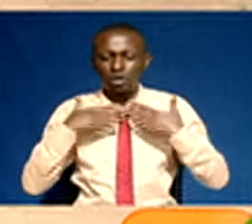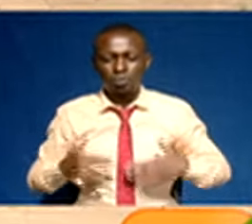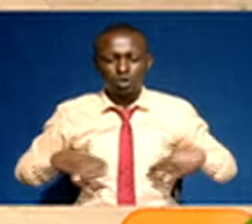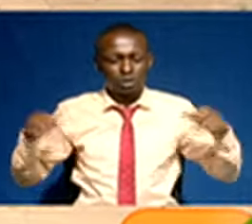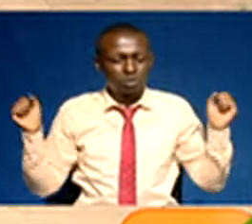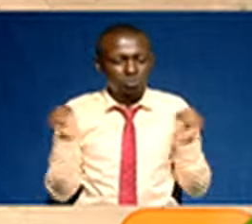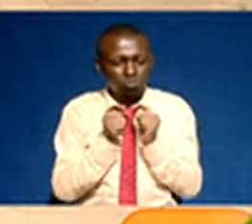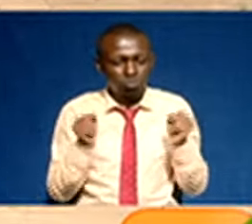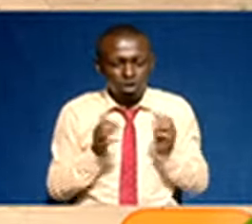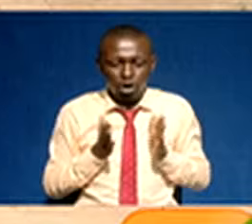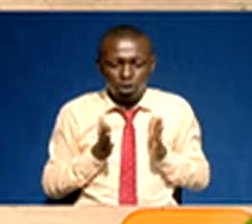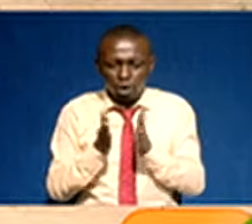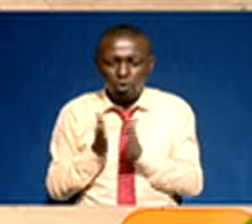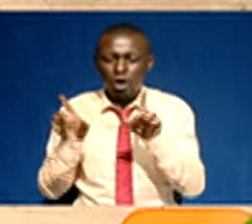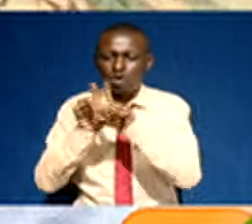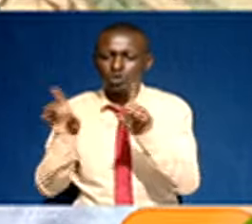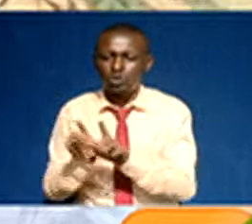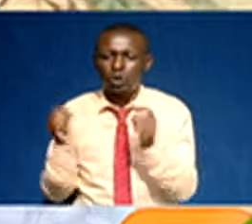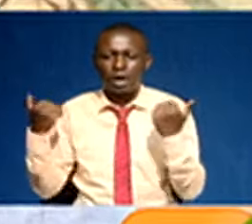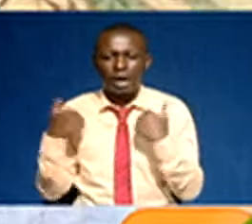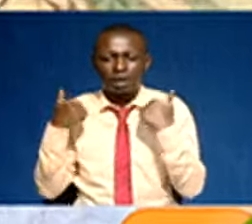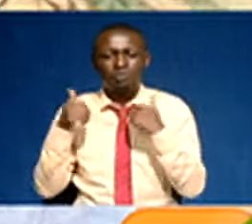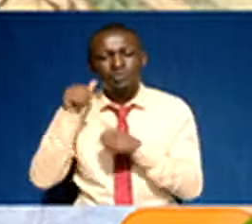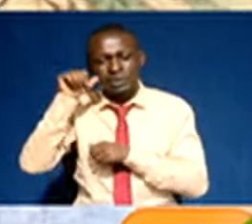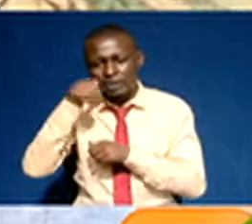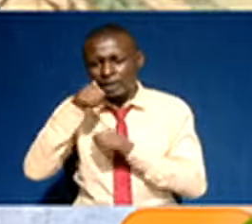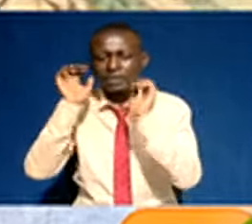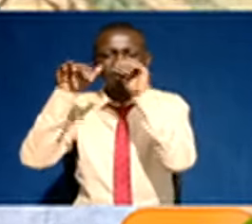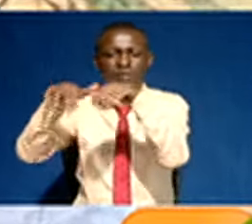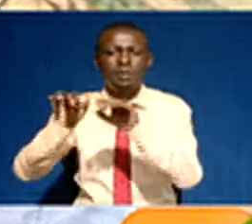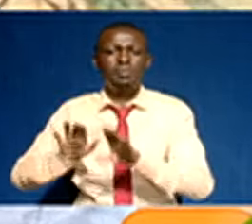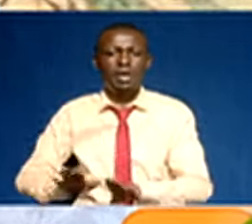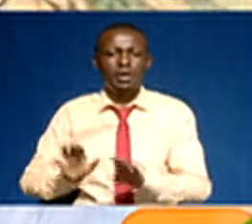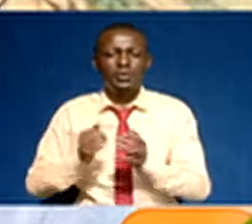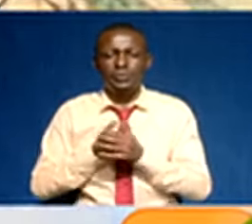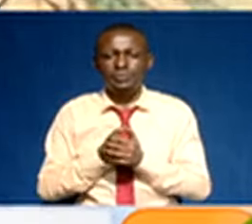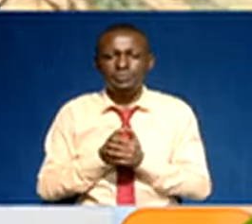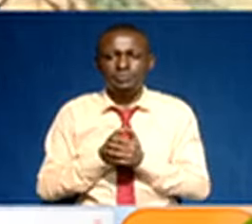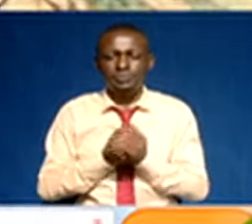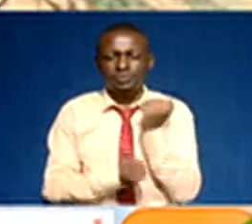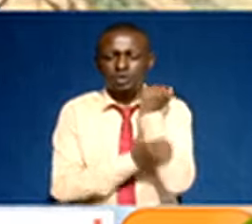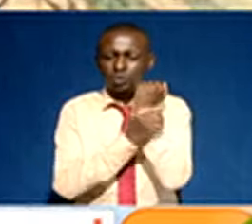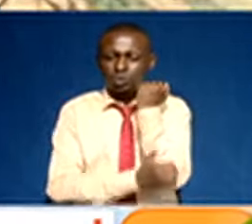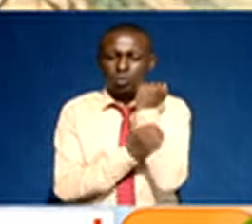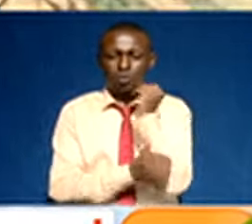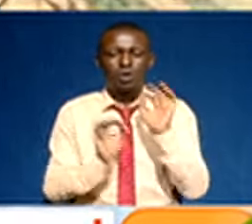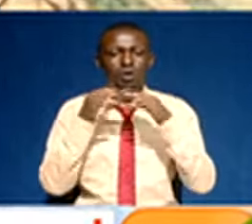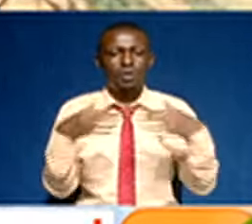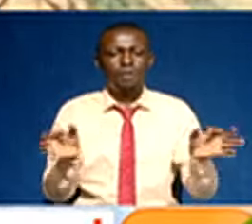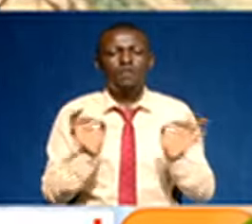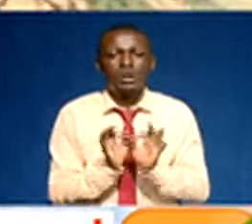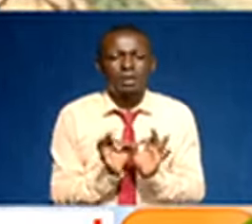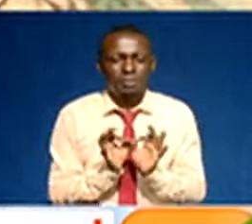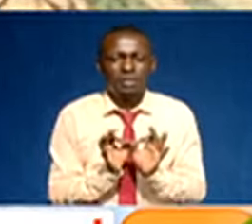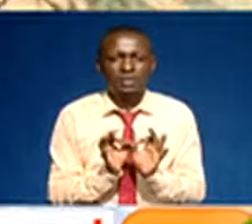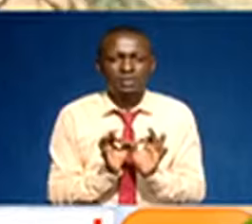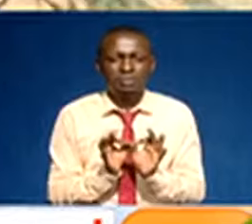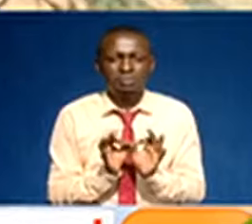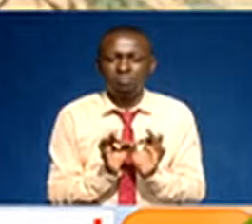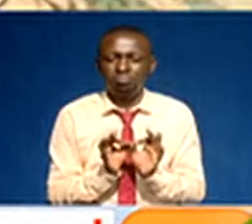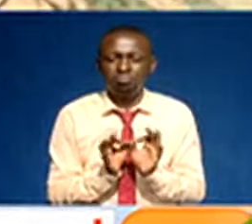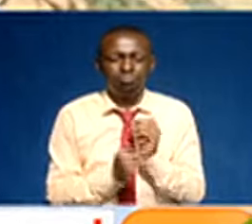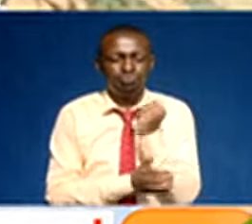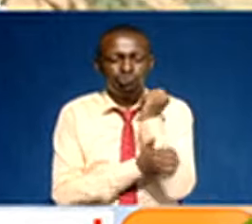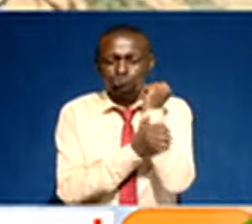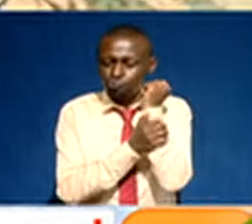give their loved ones a befitting send-off. Ni familia ambayo ni maskini. Ni familia ambayo hatuna hawana